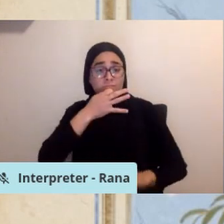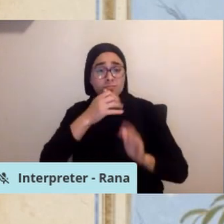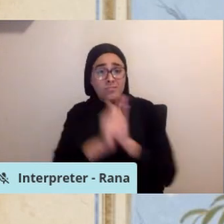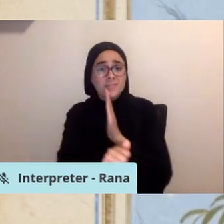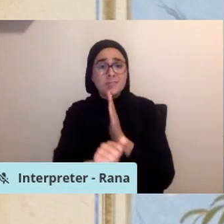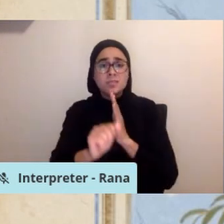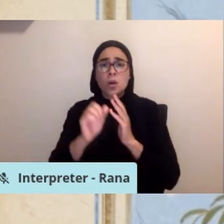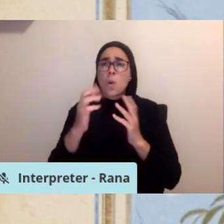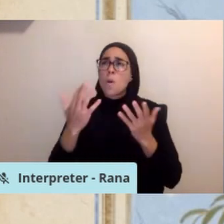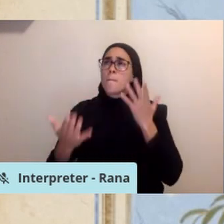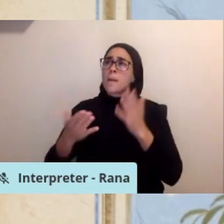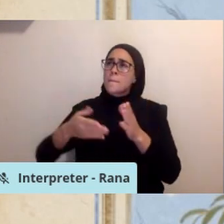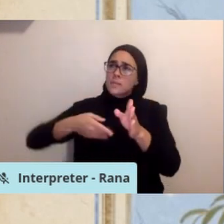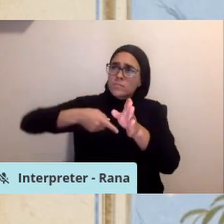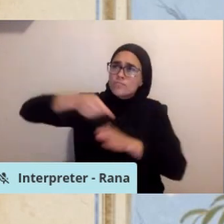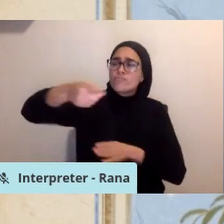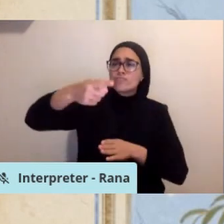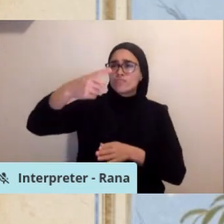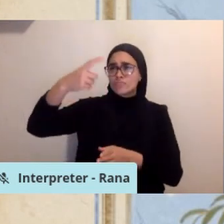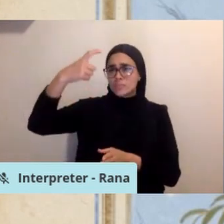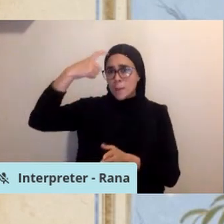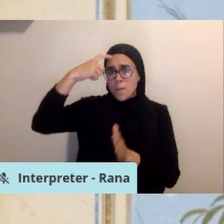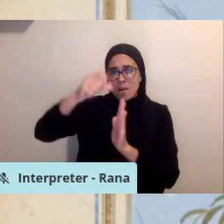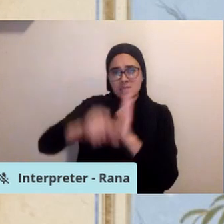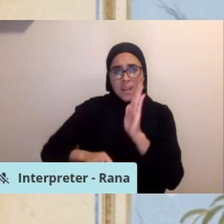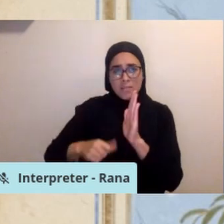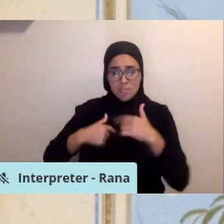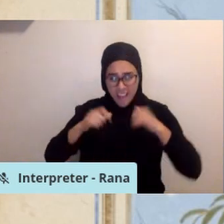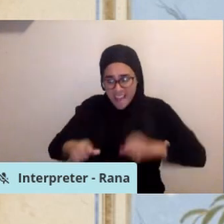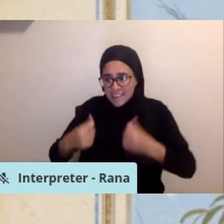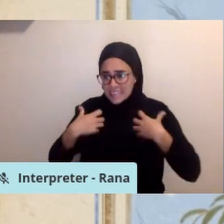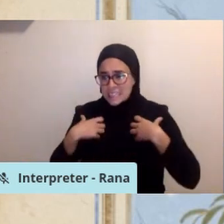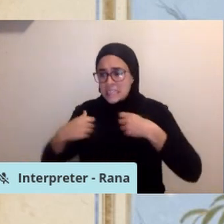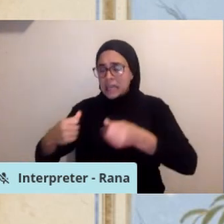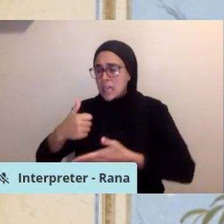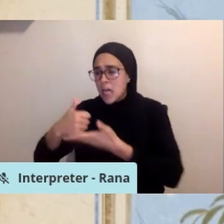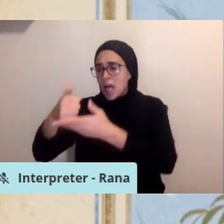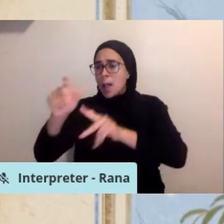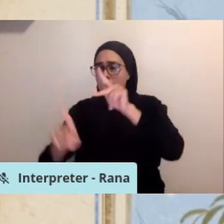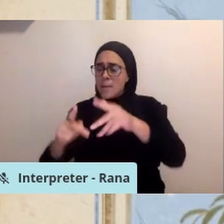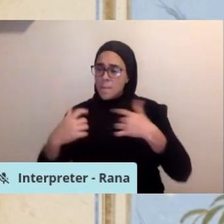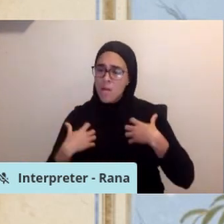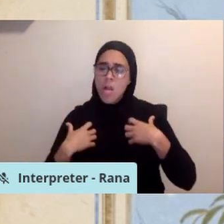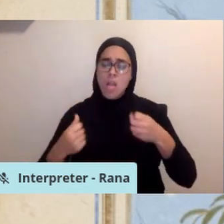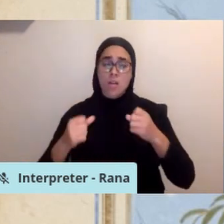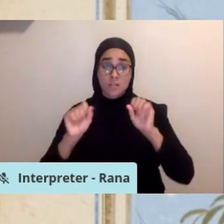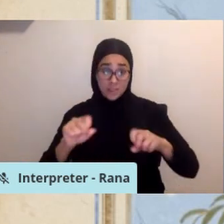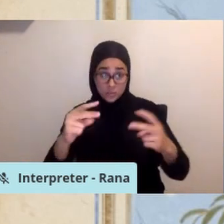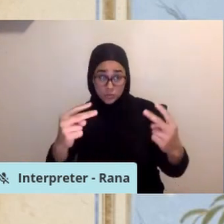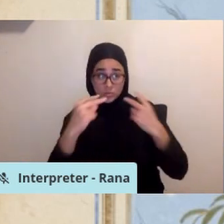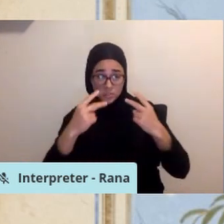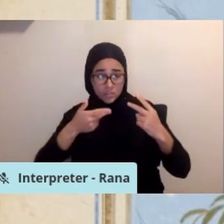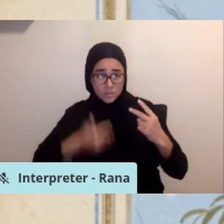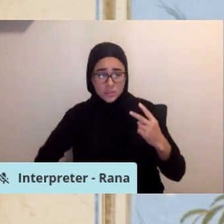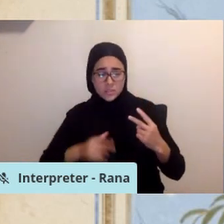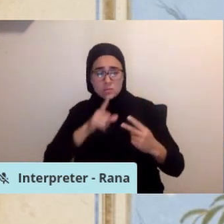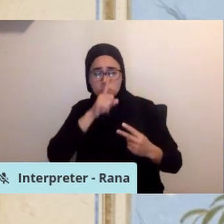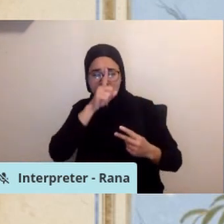neurologist, imagine, can you see me healing those folks? Can you see me as somebody, a real